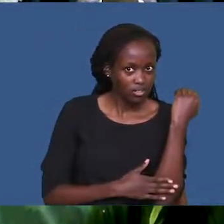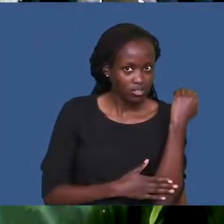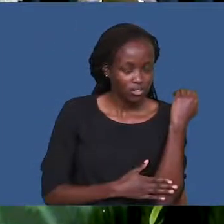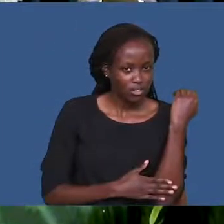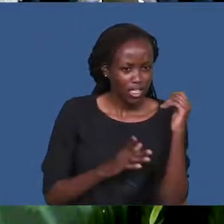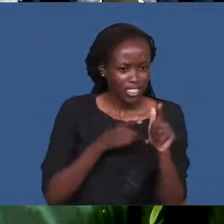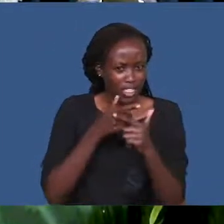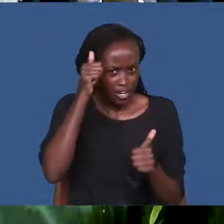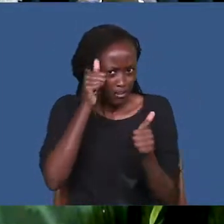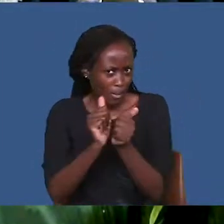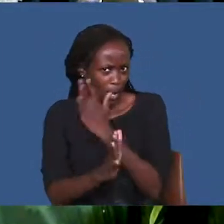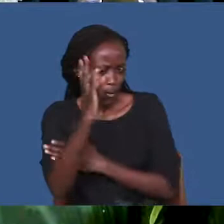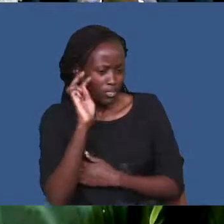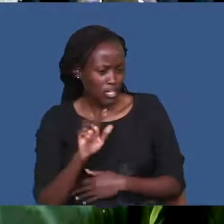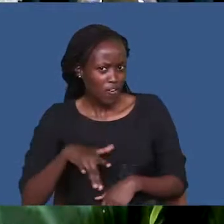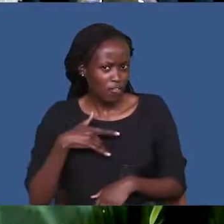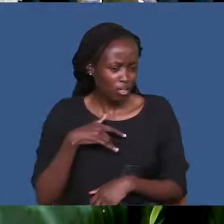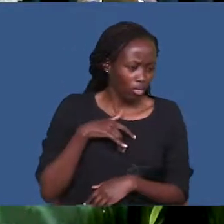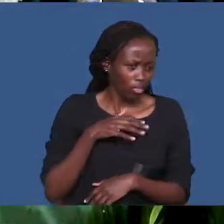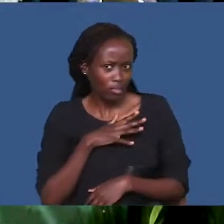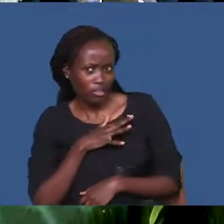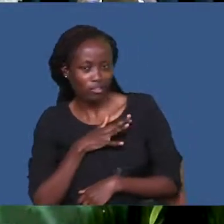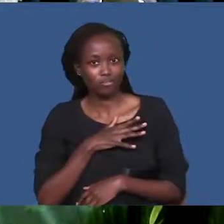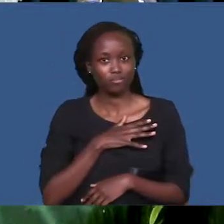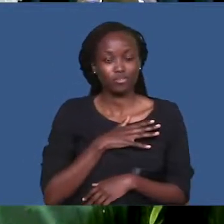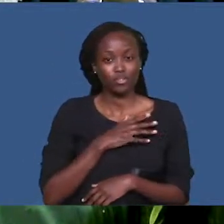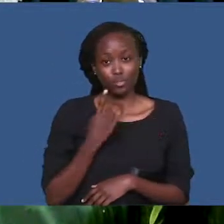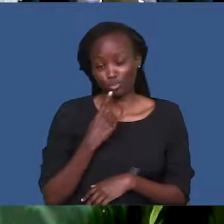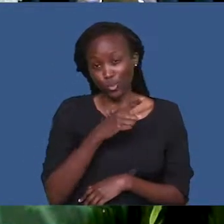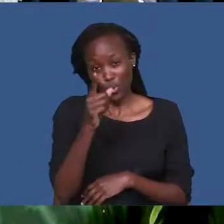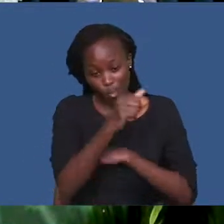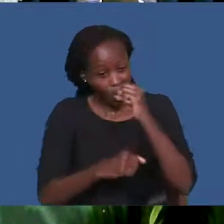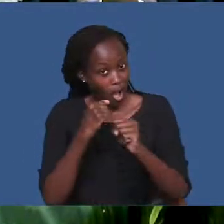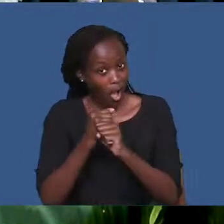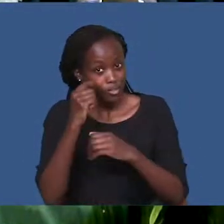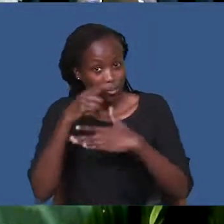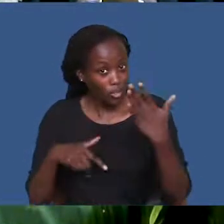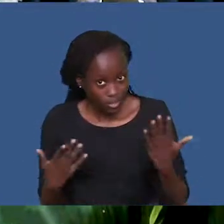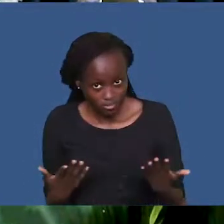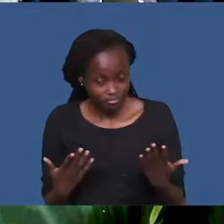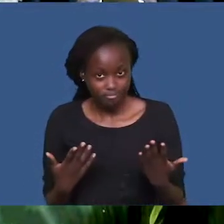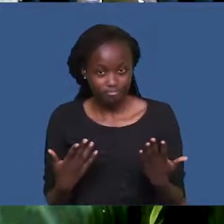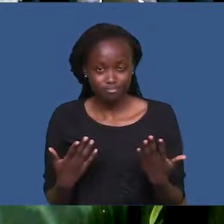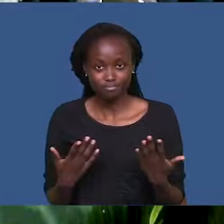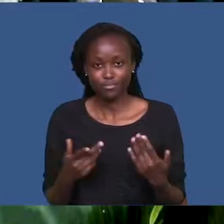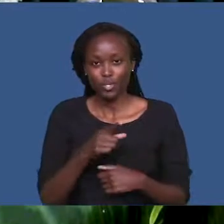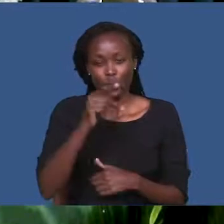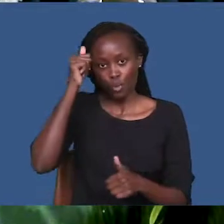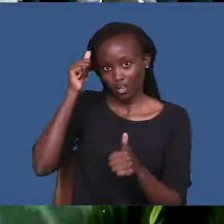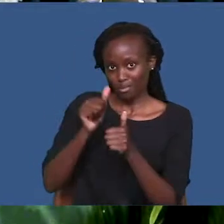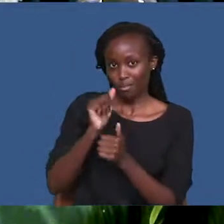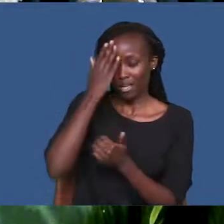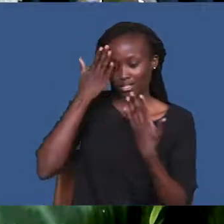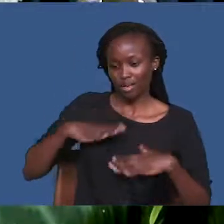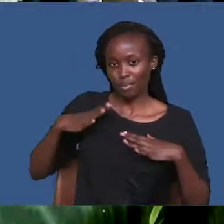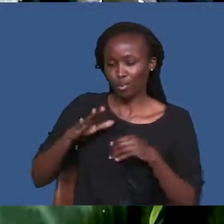So what are you doing will depend on how God sees you. God's people were in great distress in Egypt.